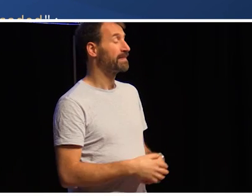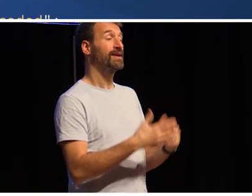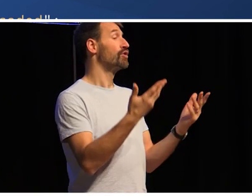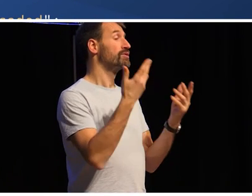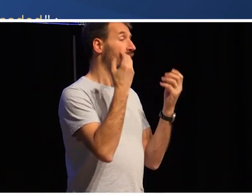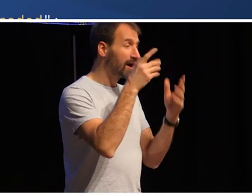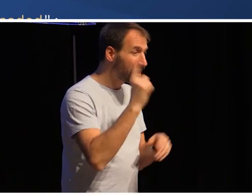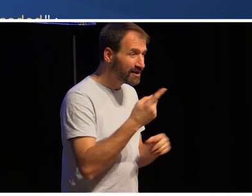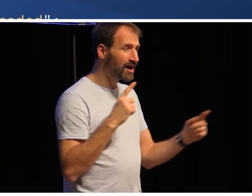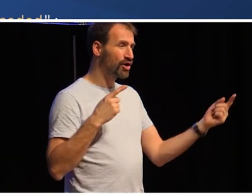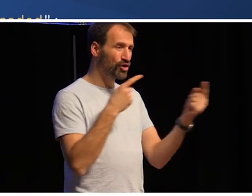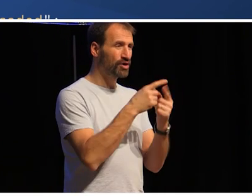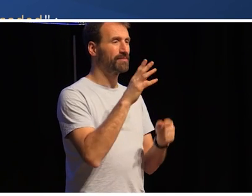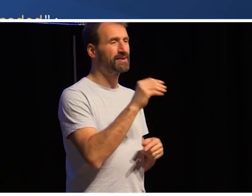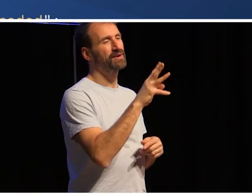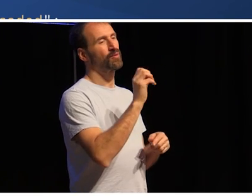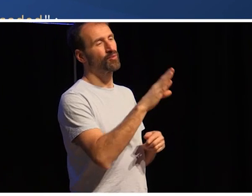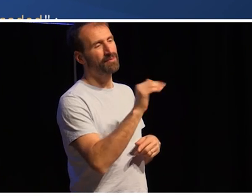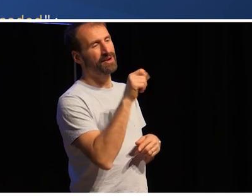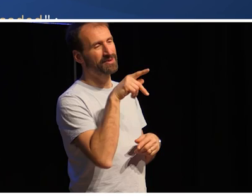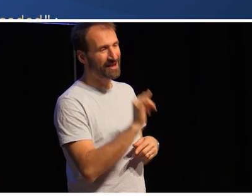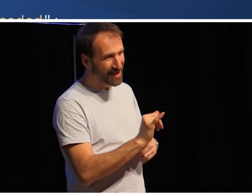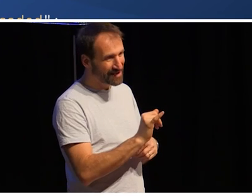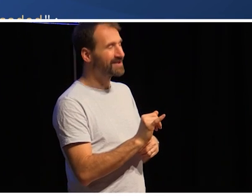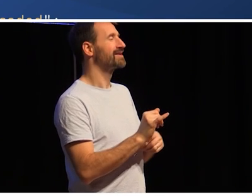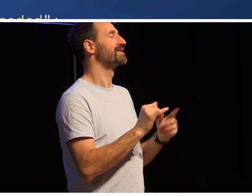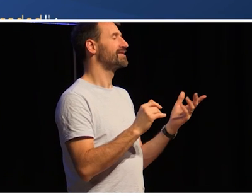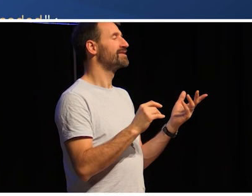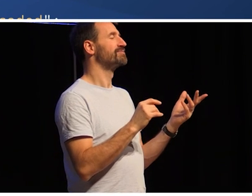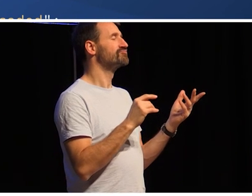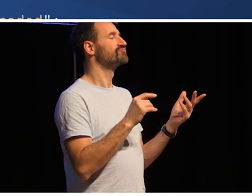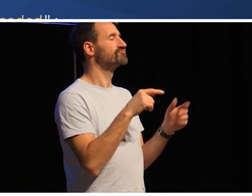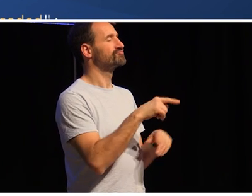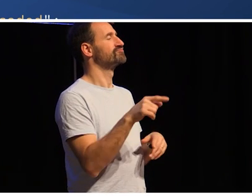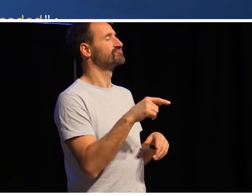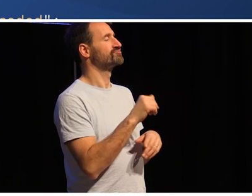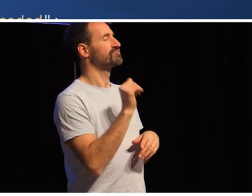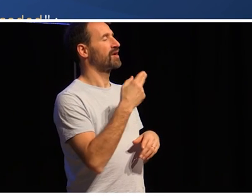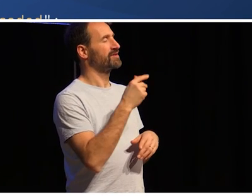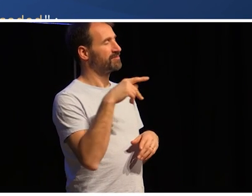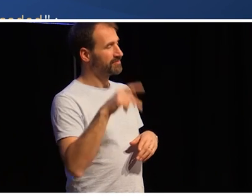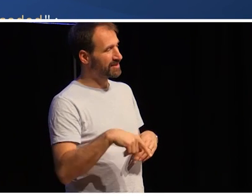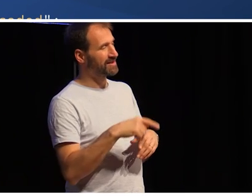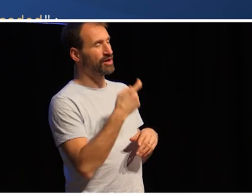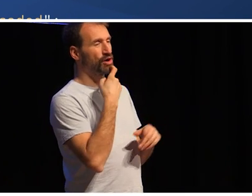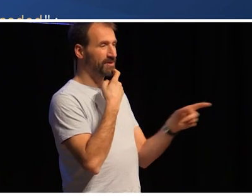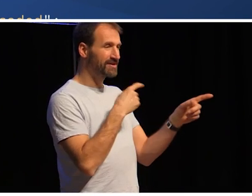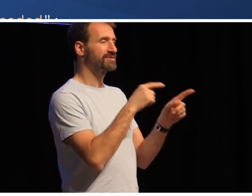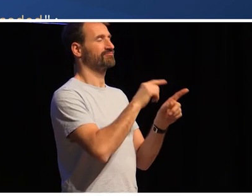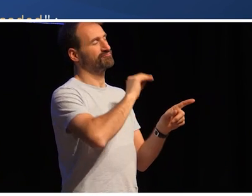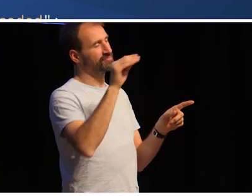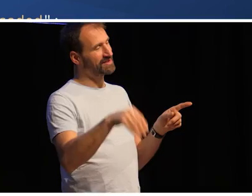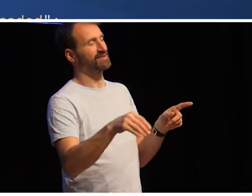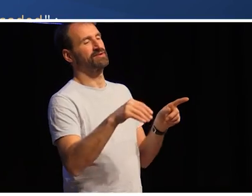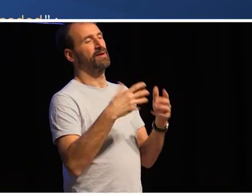web APIs using the HTTP request object that's built in into Machina.io.